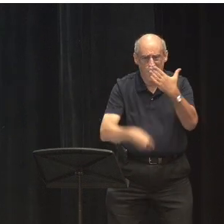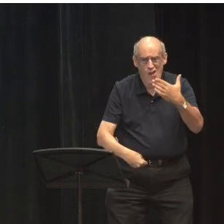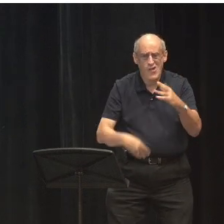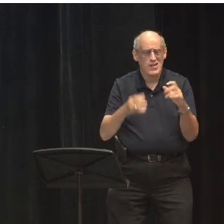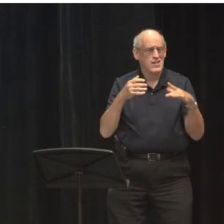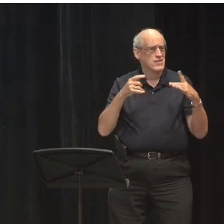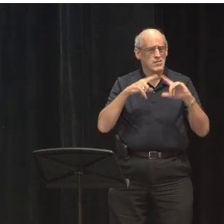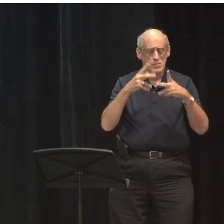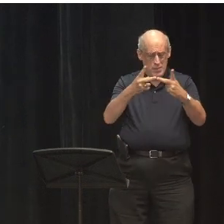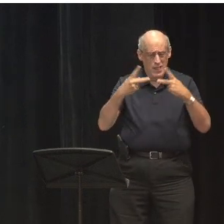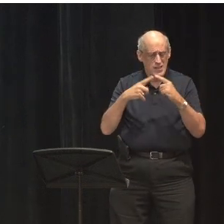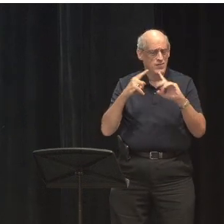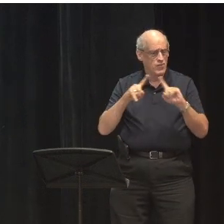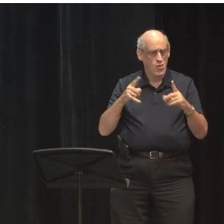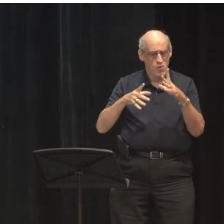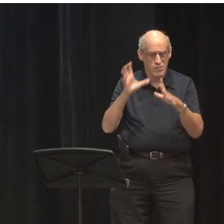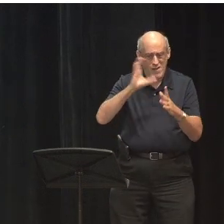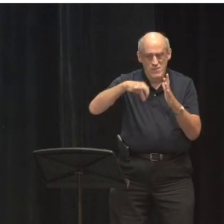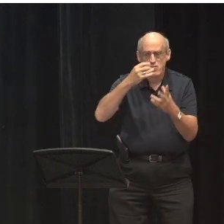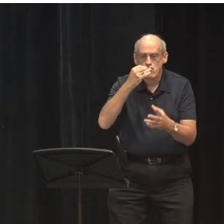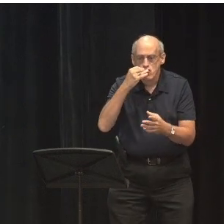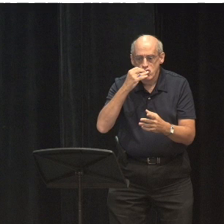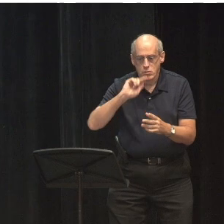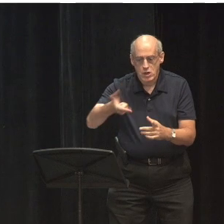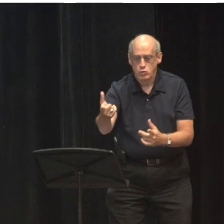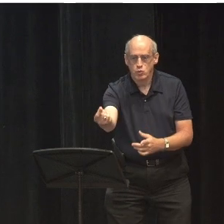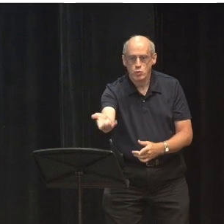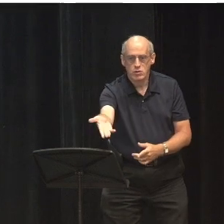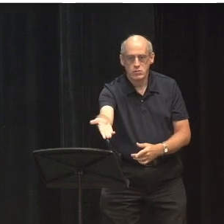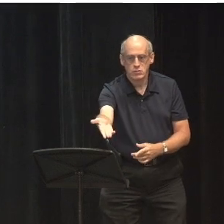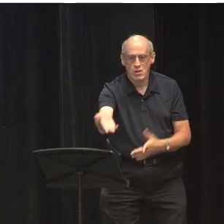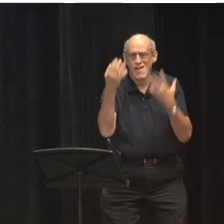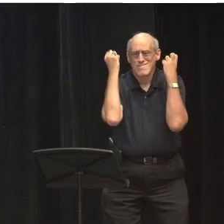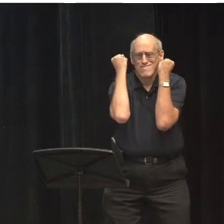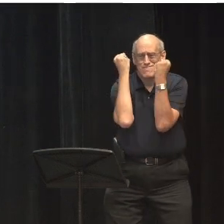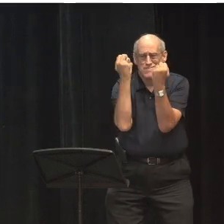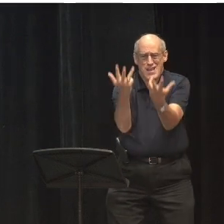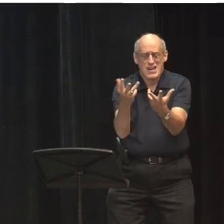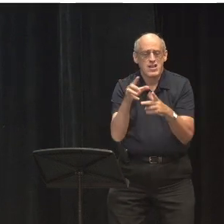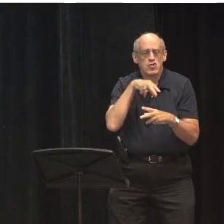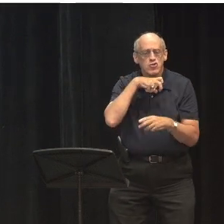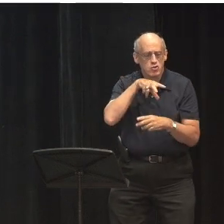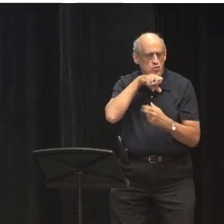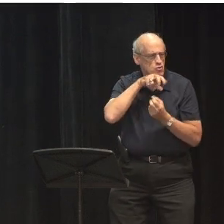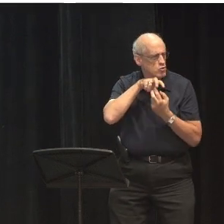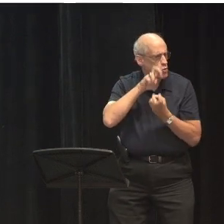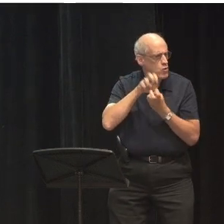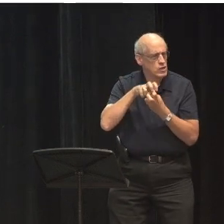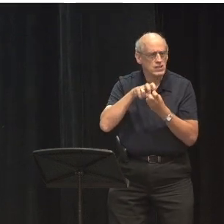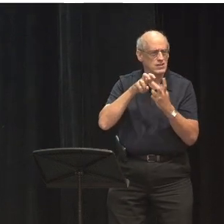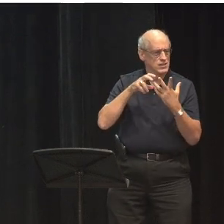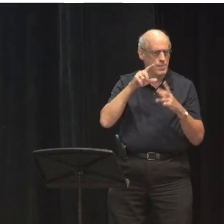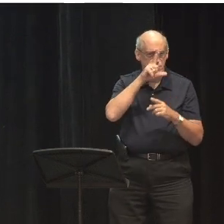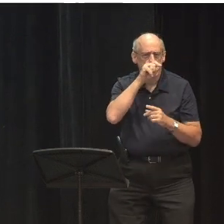that they need to either bury or find food. What are we going to do? We have many, many, many squirrels and, of course, tons of birds.